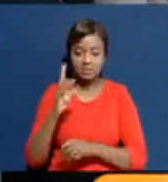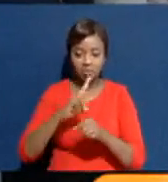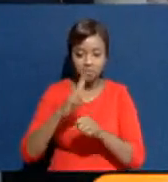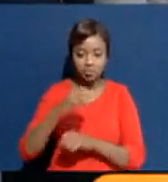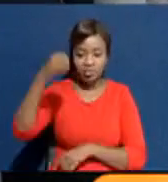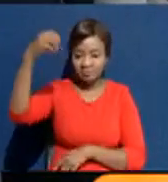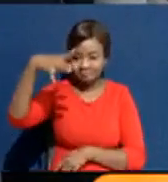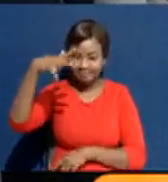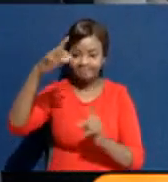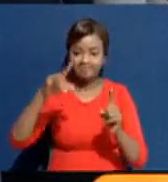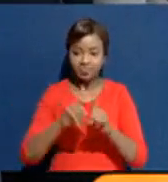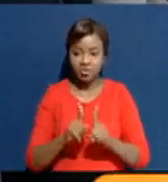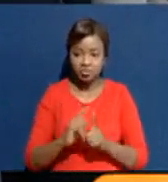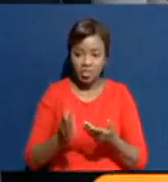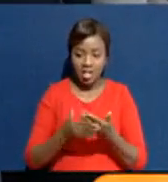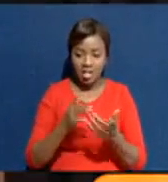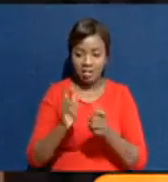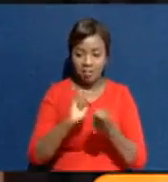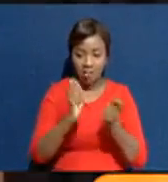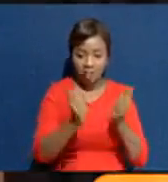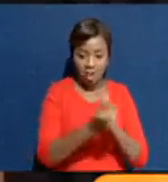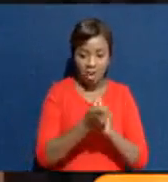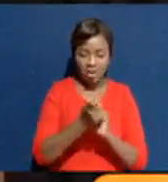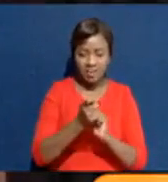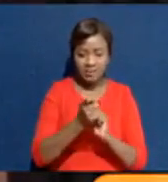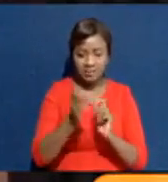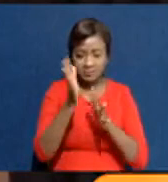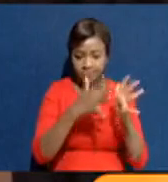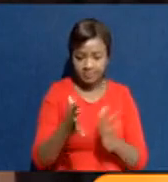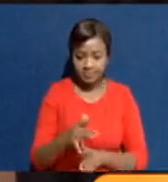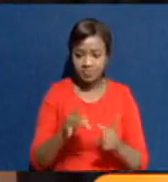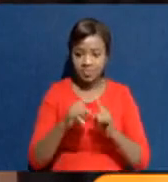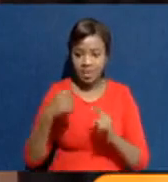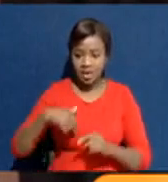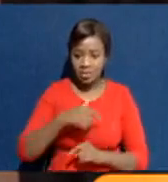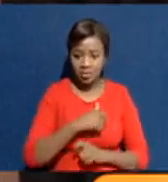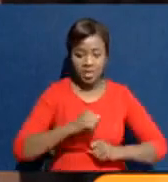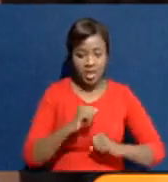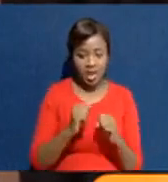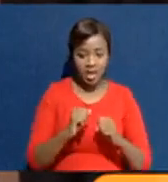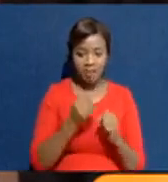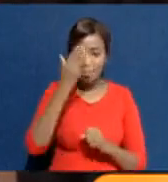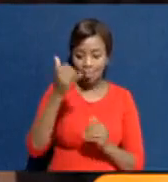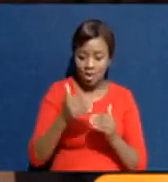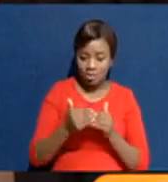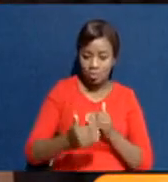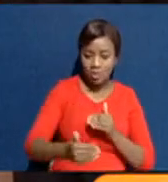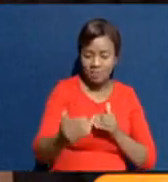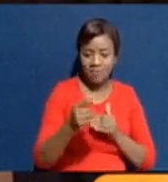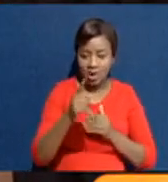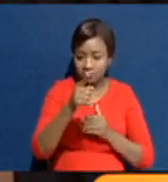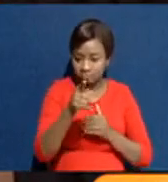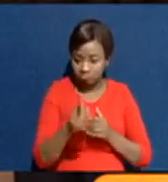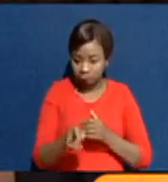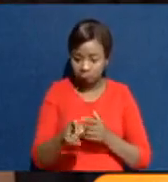support the country's adaptation to climate change. And we are very pleased that you are going forward, and this is something that